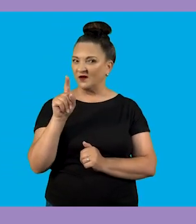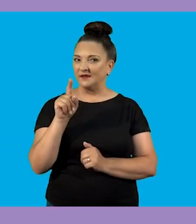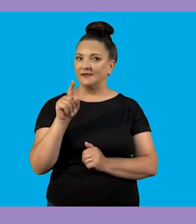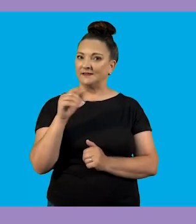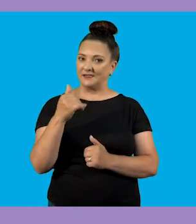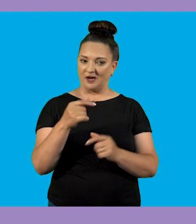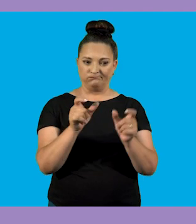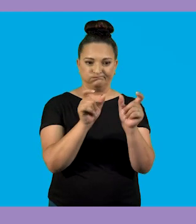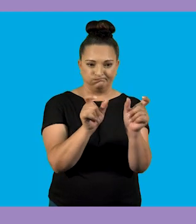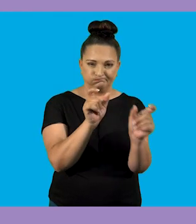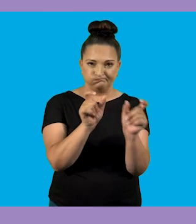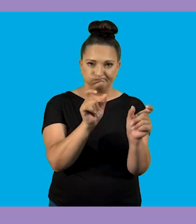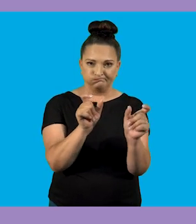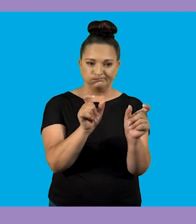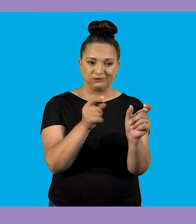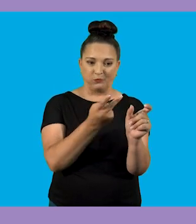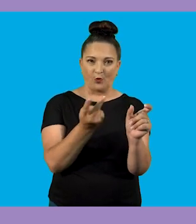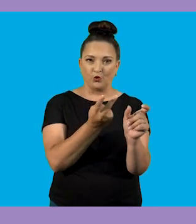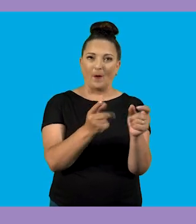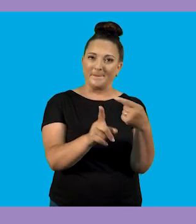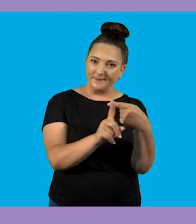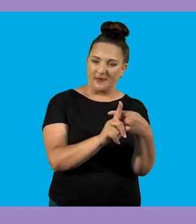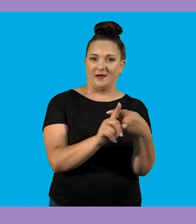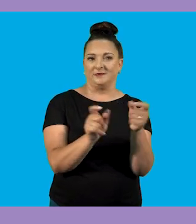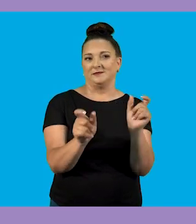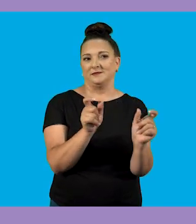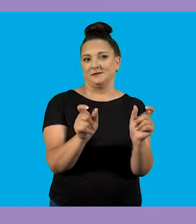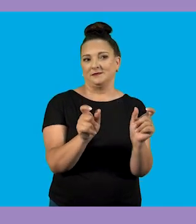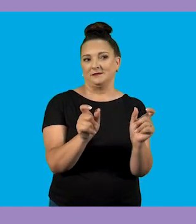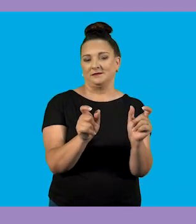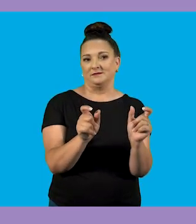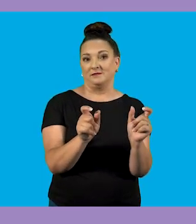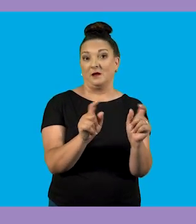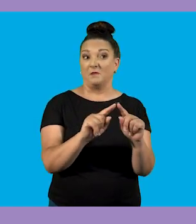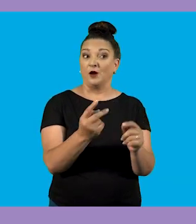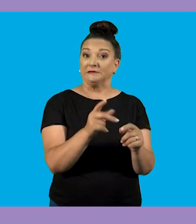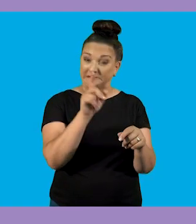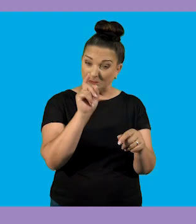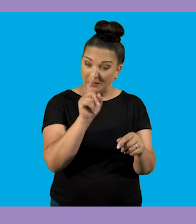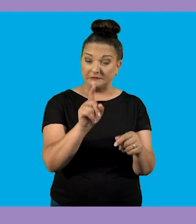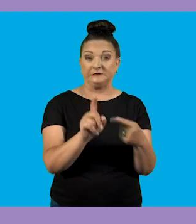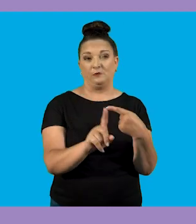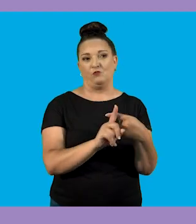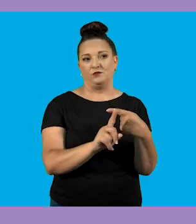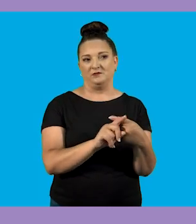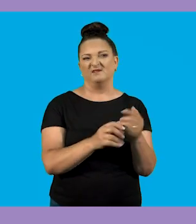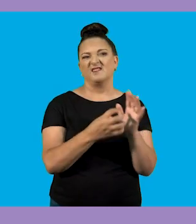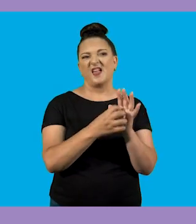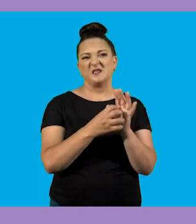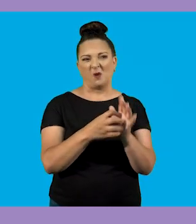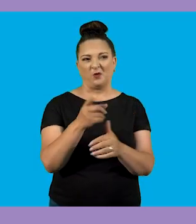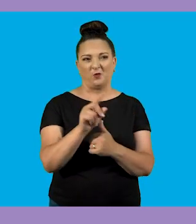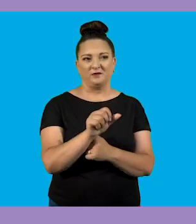expression which is a sum of two terms. Exponents of variables should be positive. For